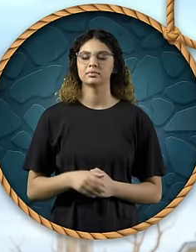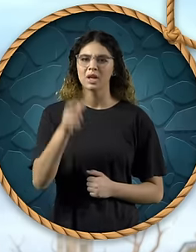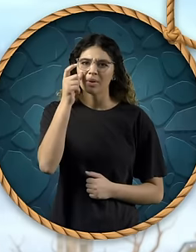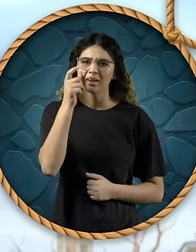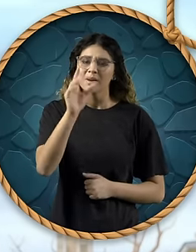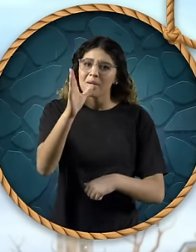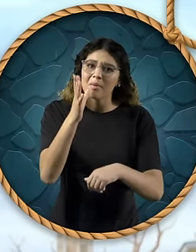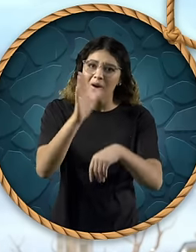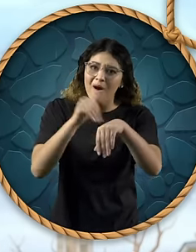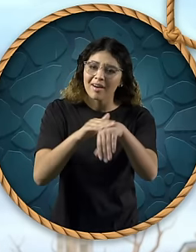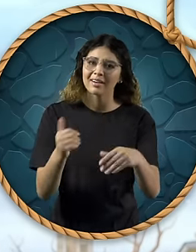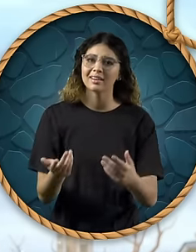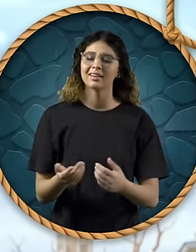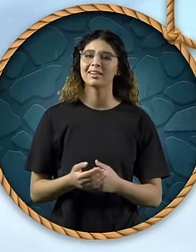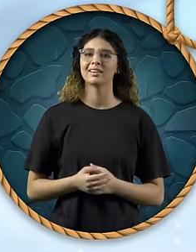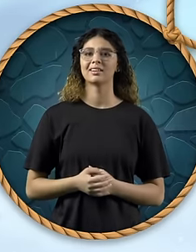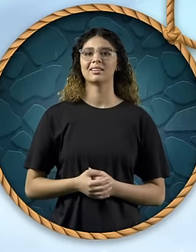Luna, your mama's calling!